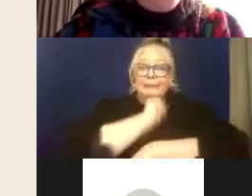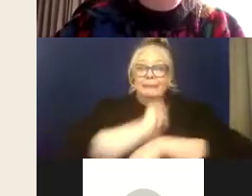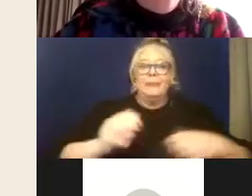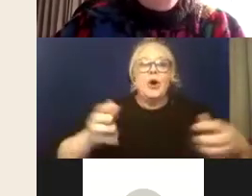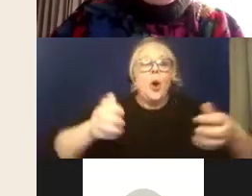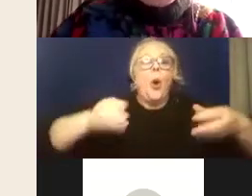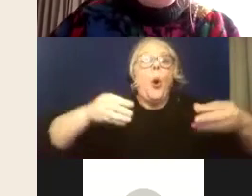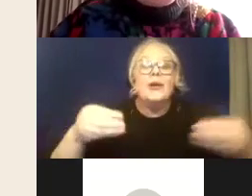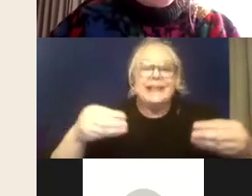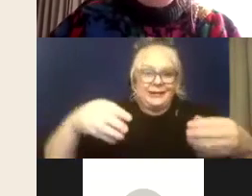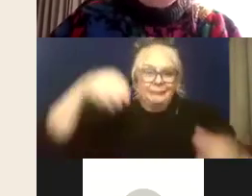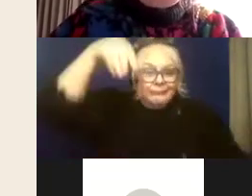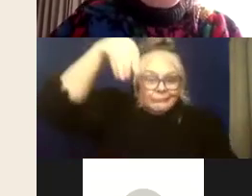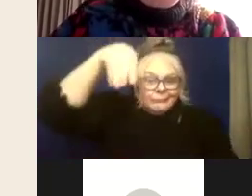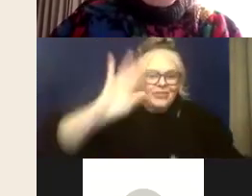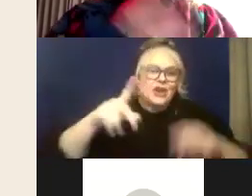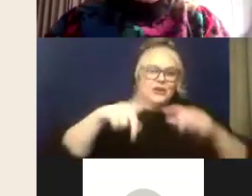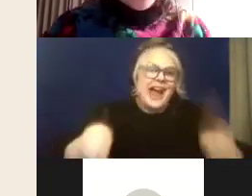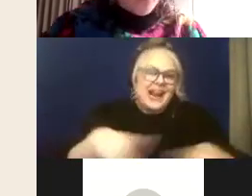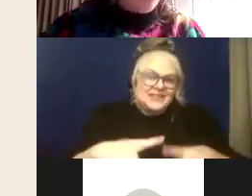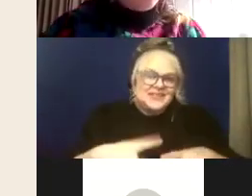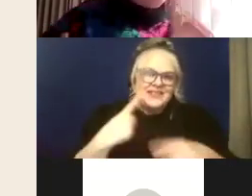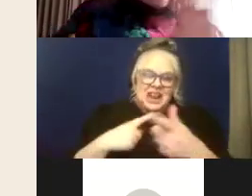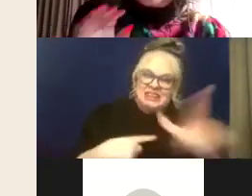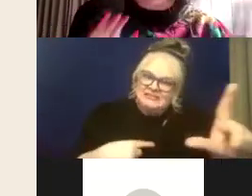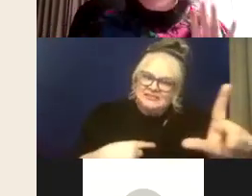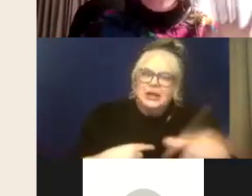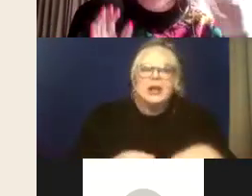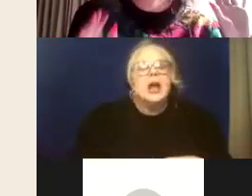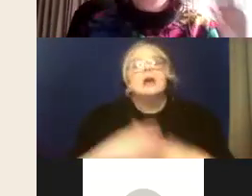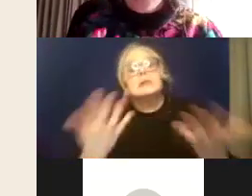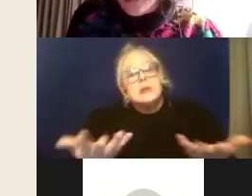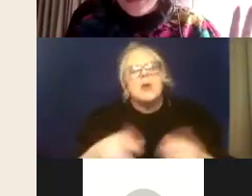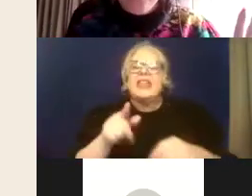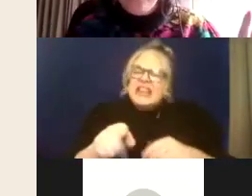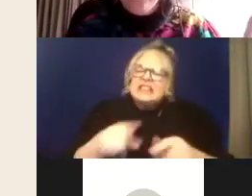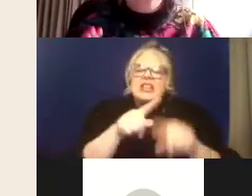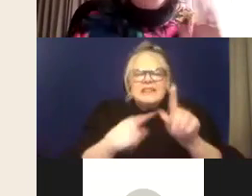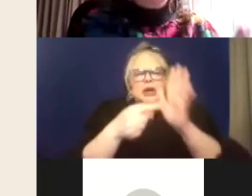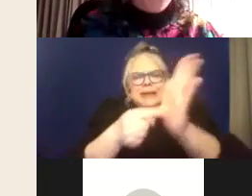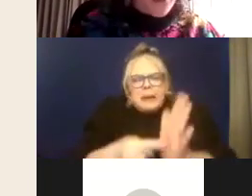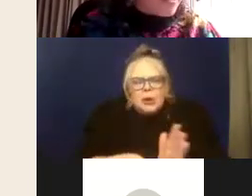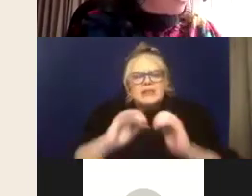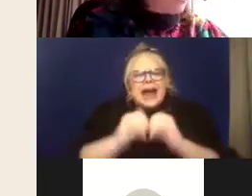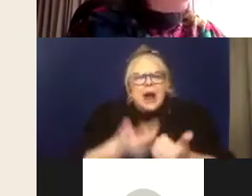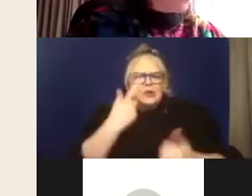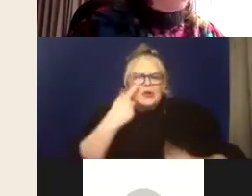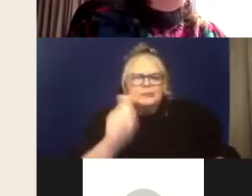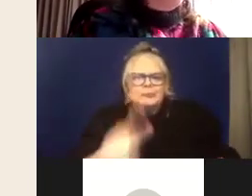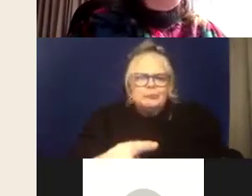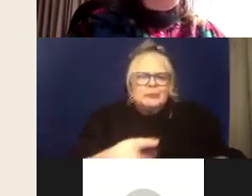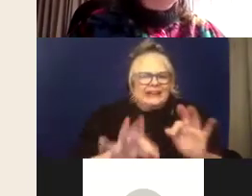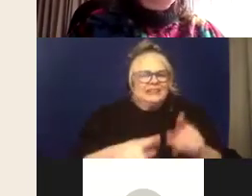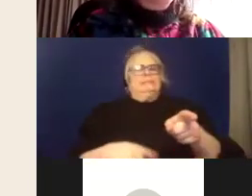are still tells. There are certain things, and some of them are within here. Some of the ones in here, most AI doesn't do regularly